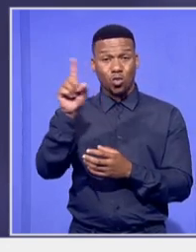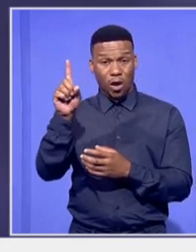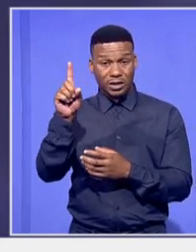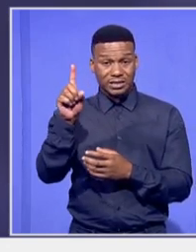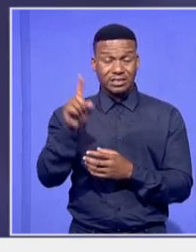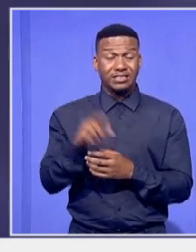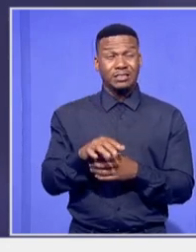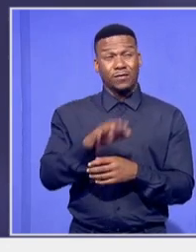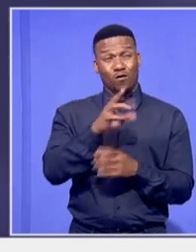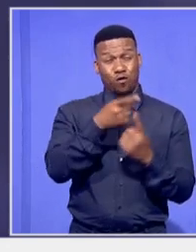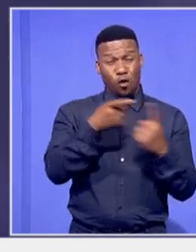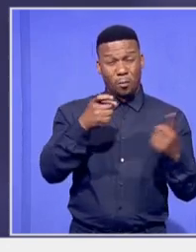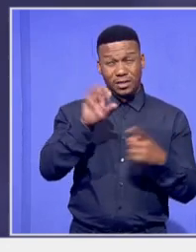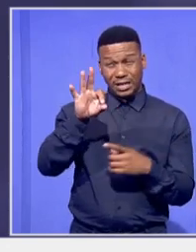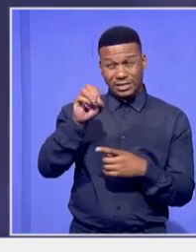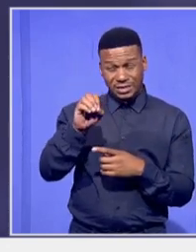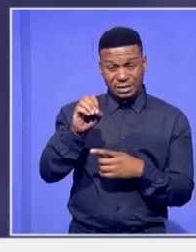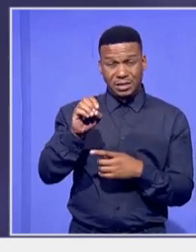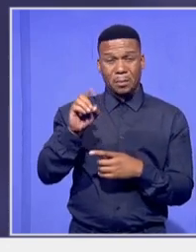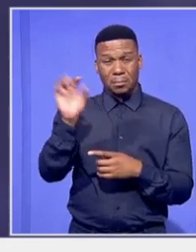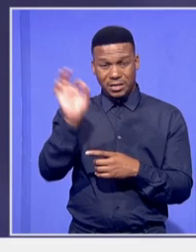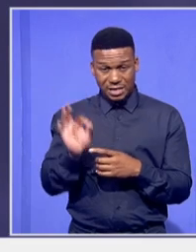DA grew by